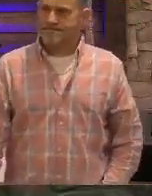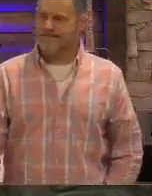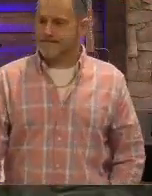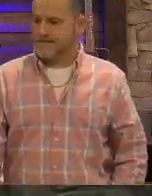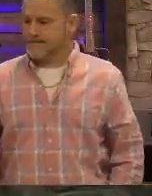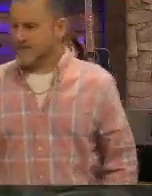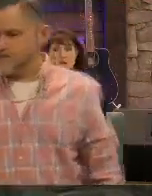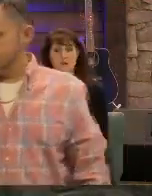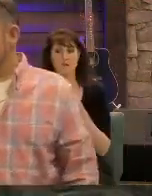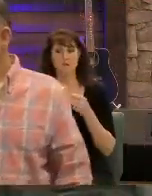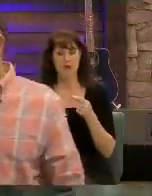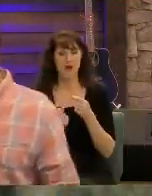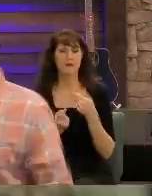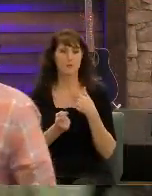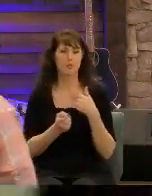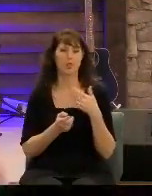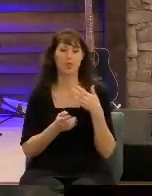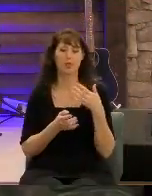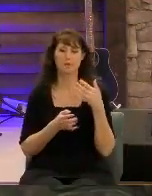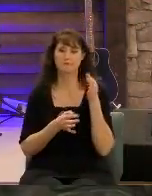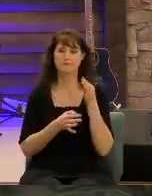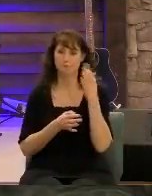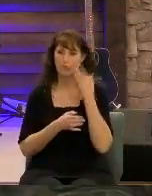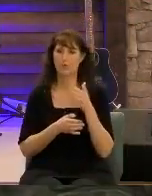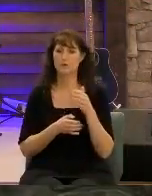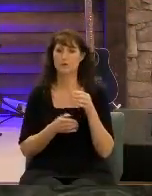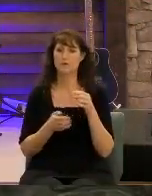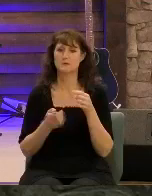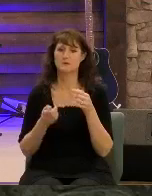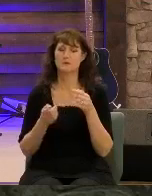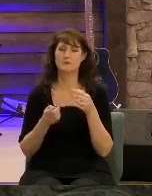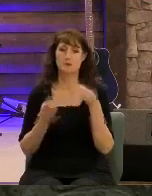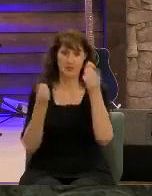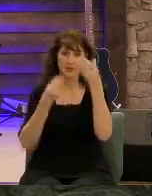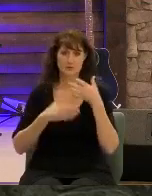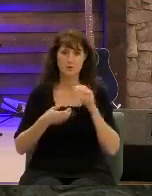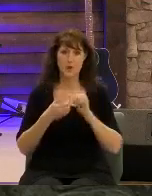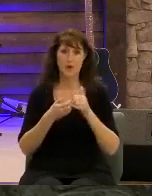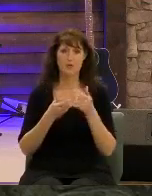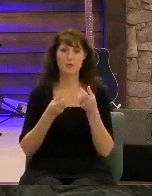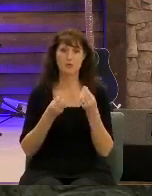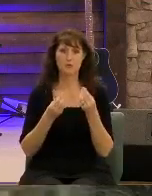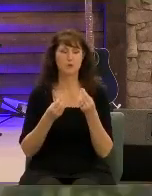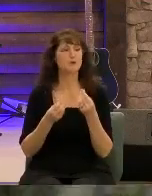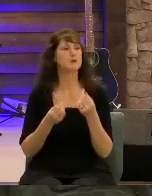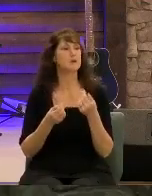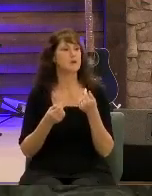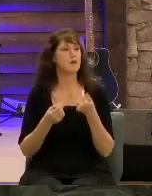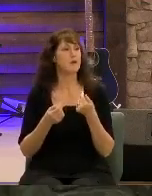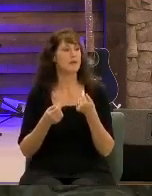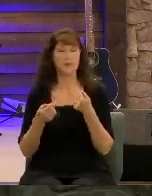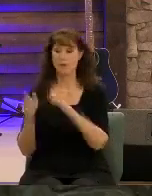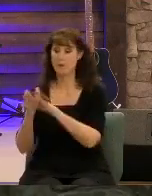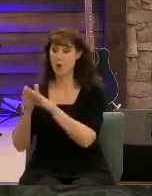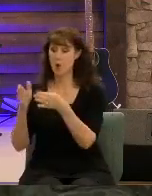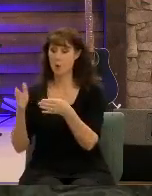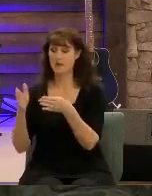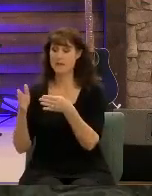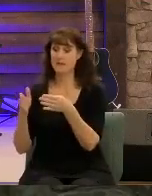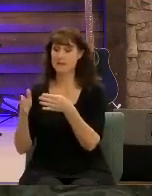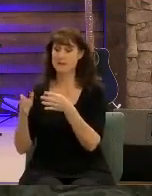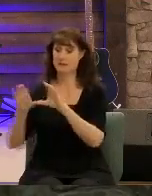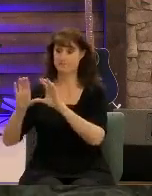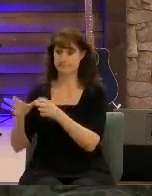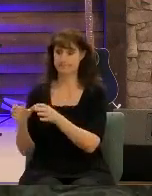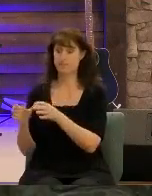doing in Puerto Rico. We will be a part of that. I'm excited about that. They're going to be opening a dream center. I hope to go down in June, help